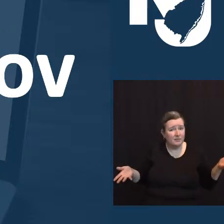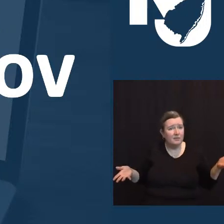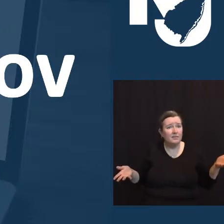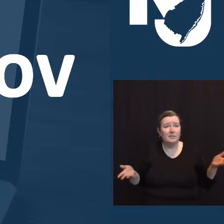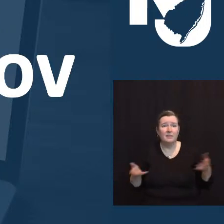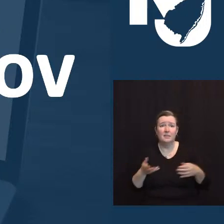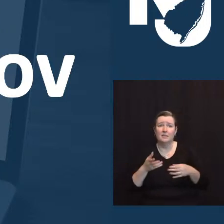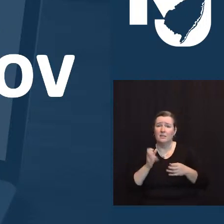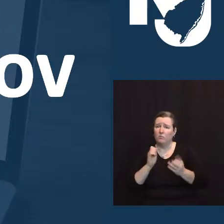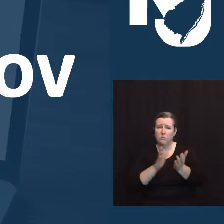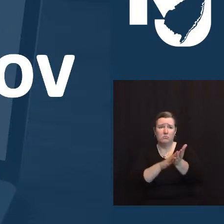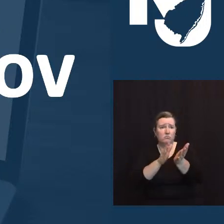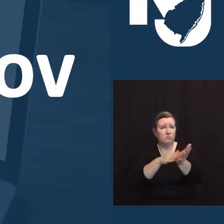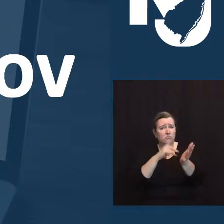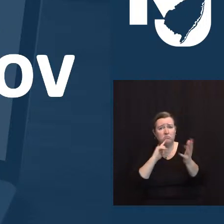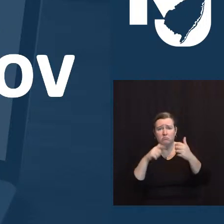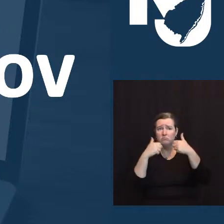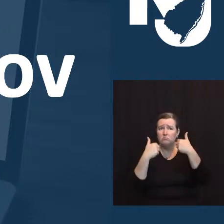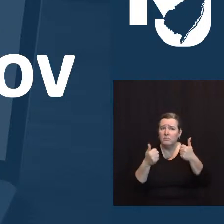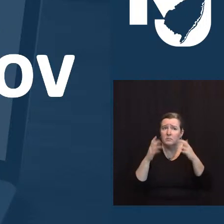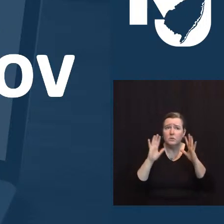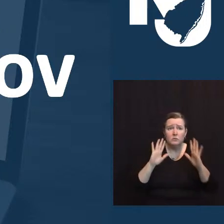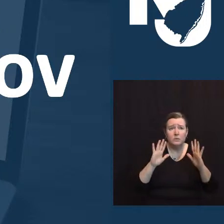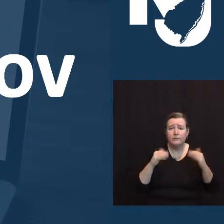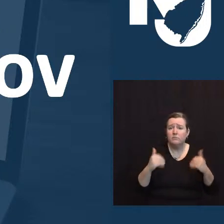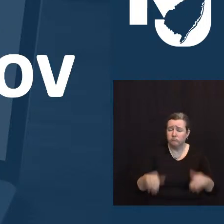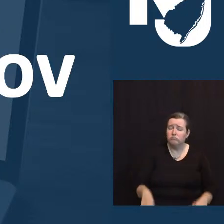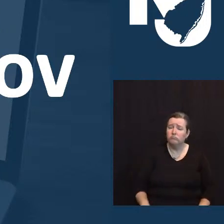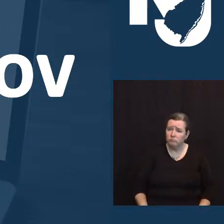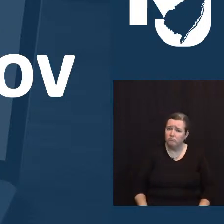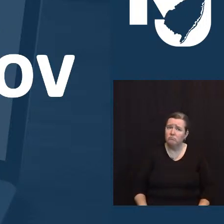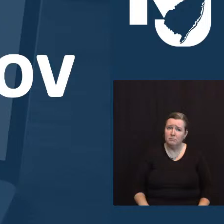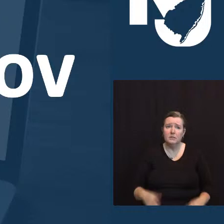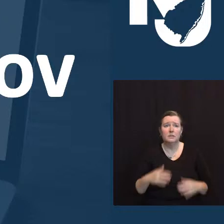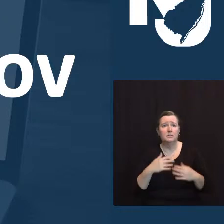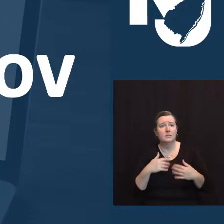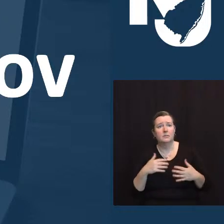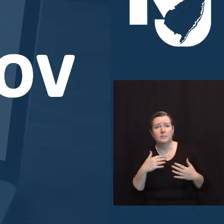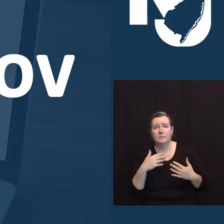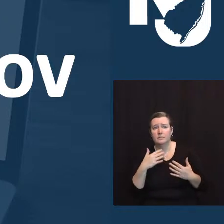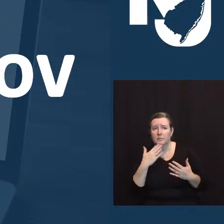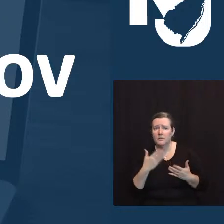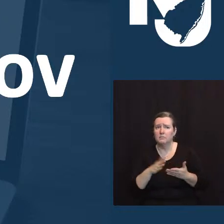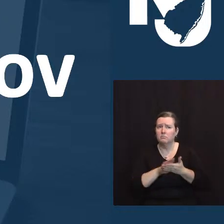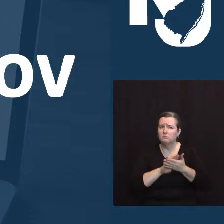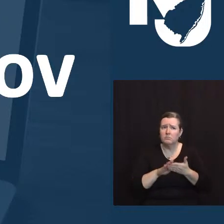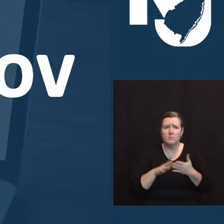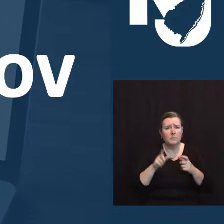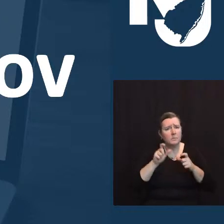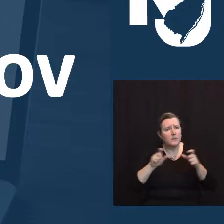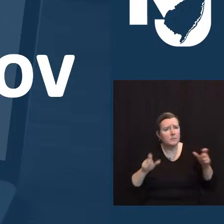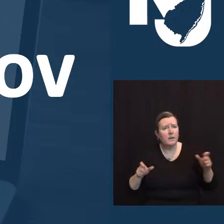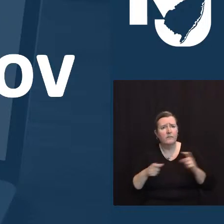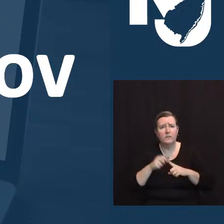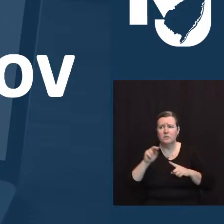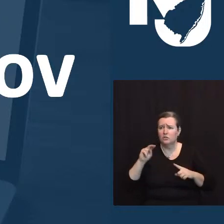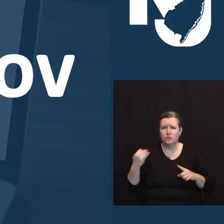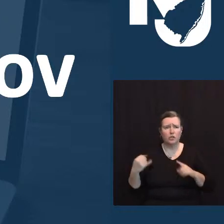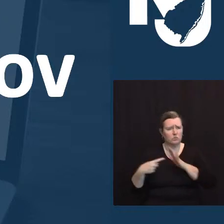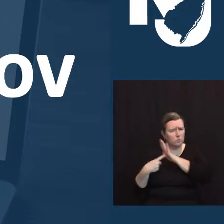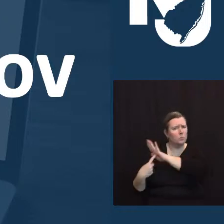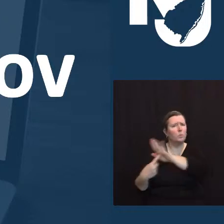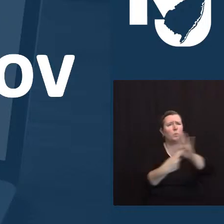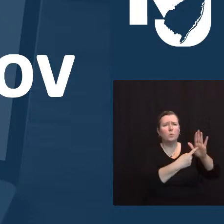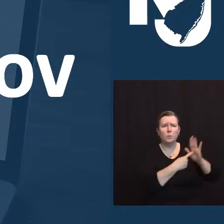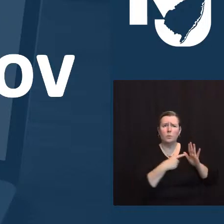And the kindness and generosity of so many millions of New Jerseyans have been on full display. In those raising money and